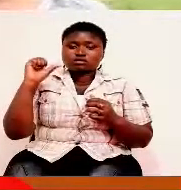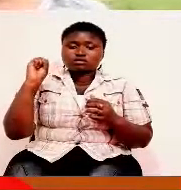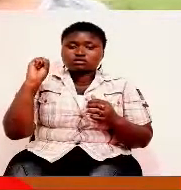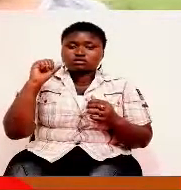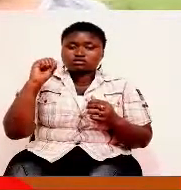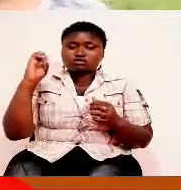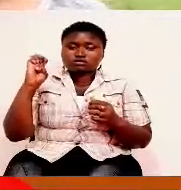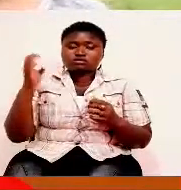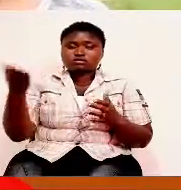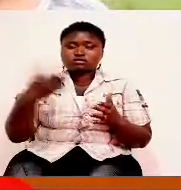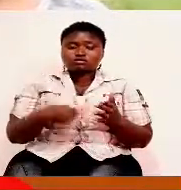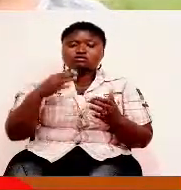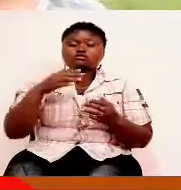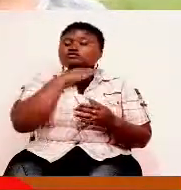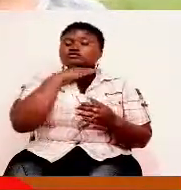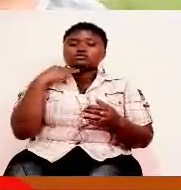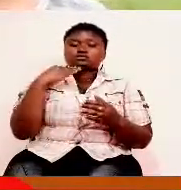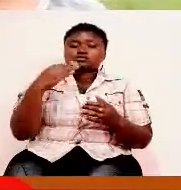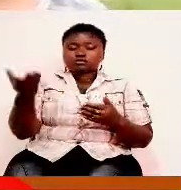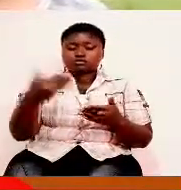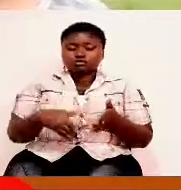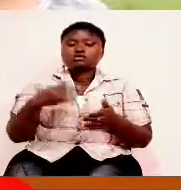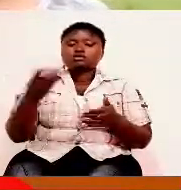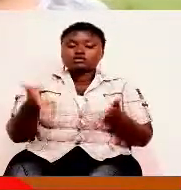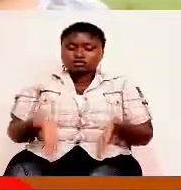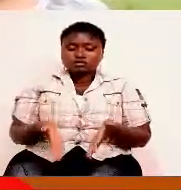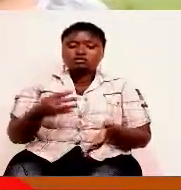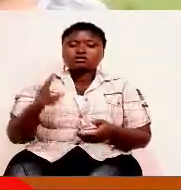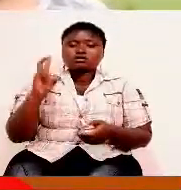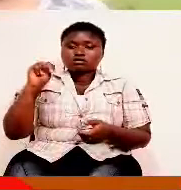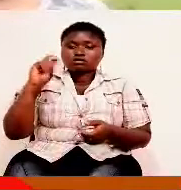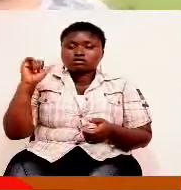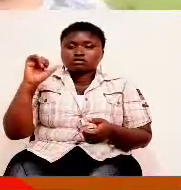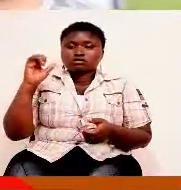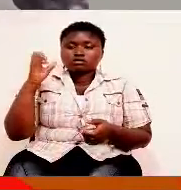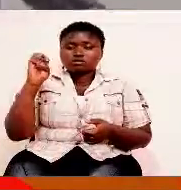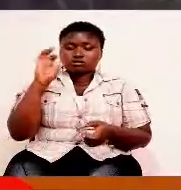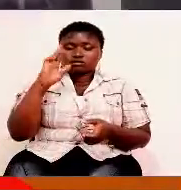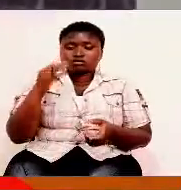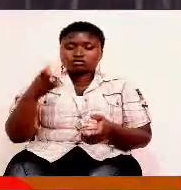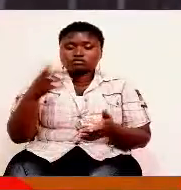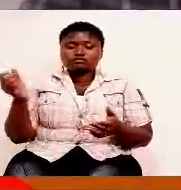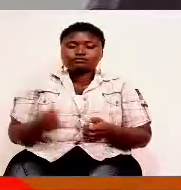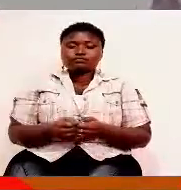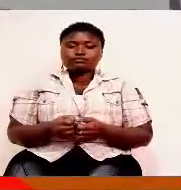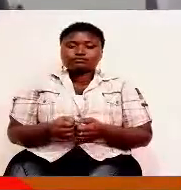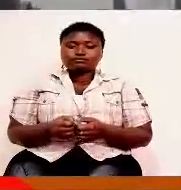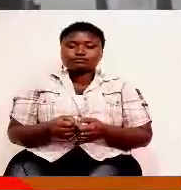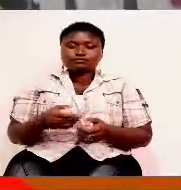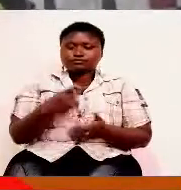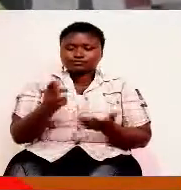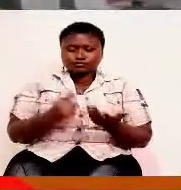As from 1st of June to today, 19th of August, 30 cases. Kuligana na dali